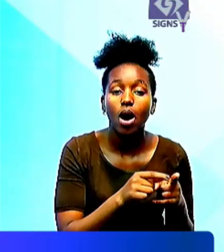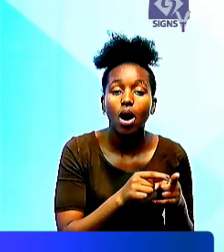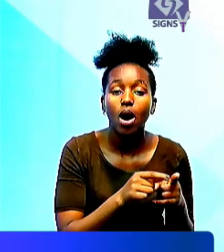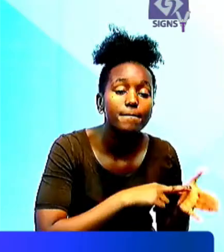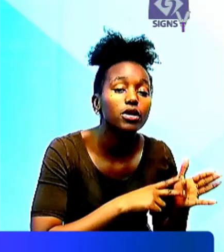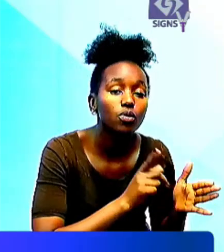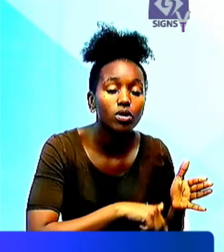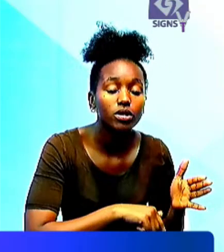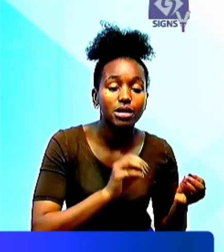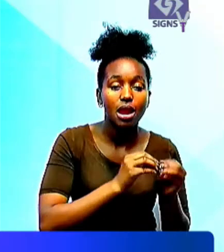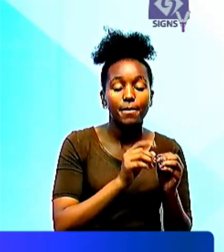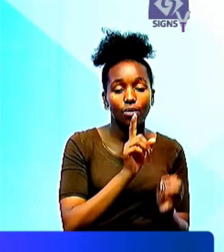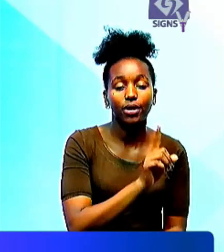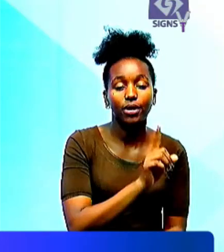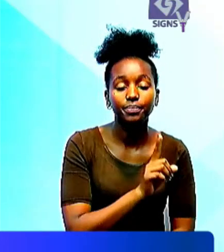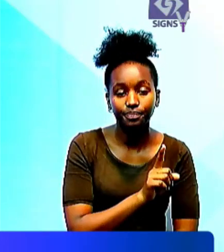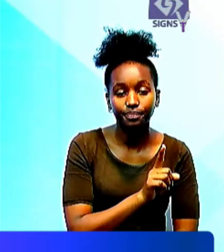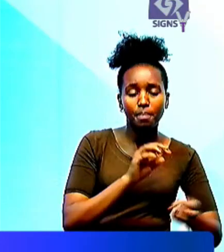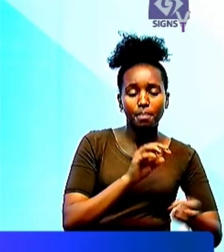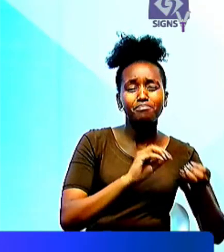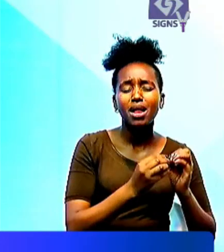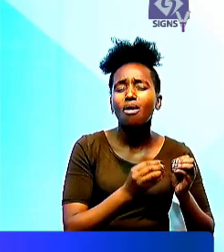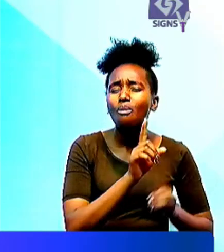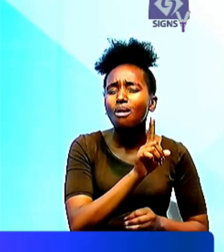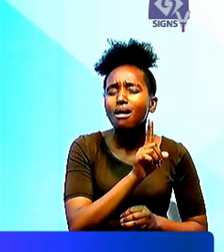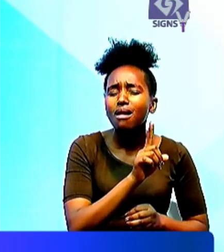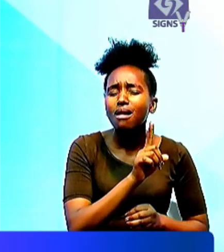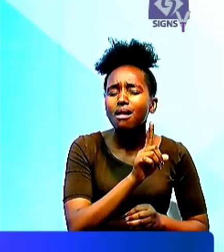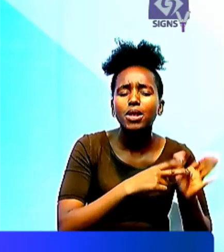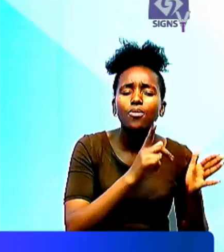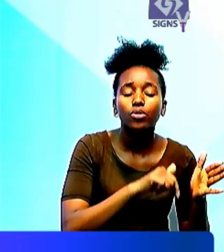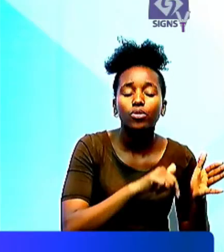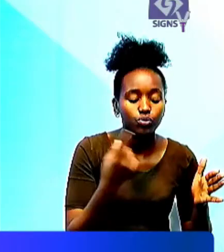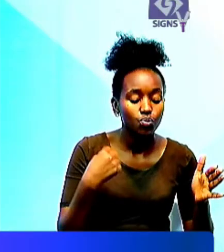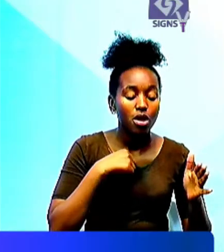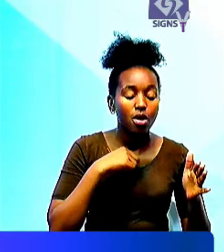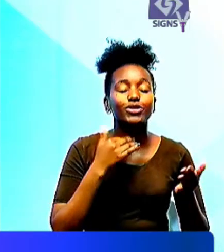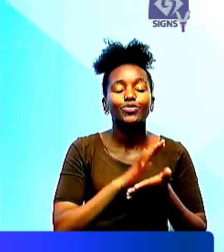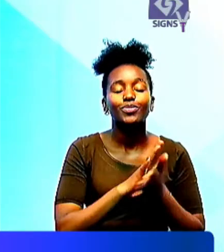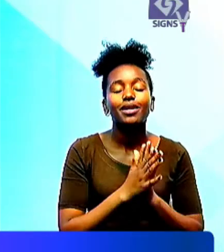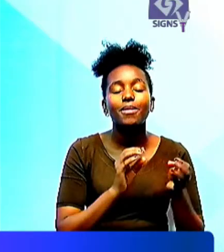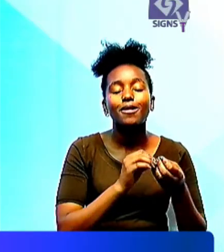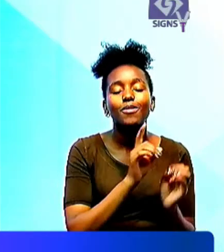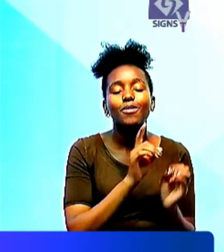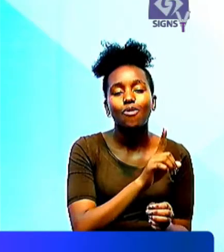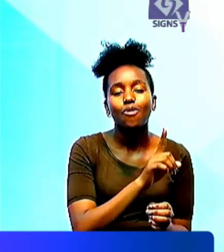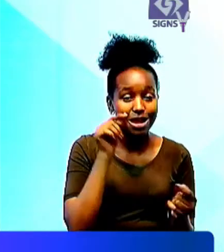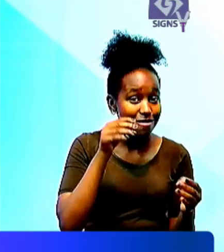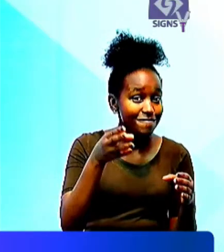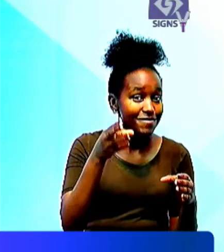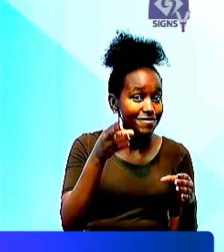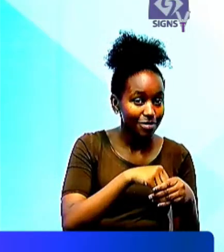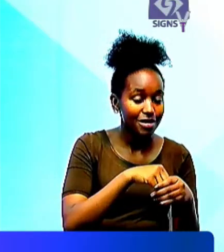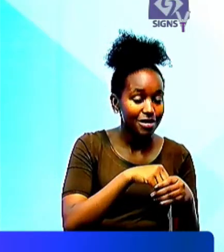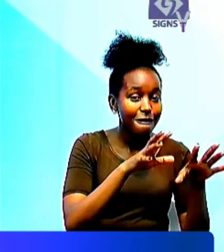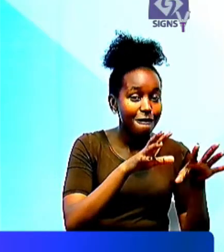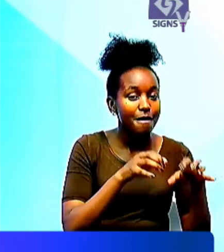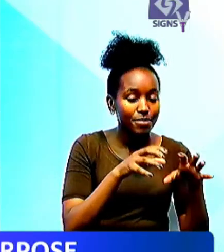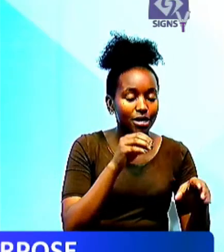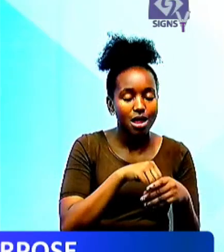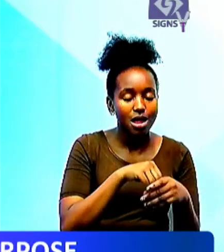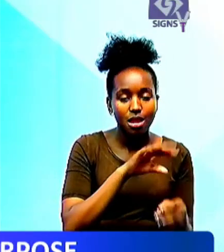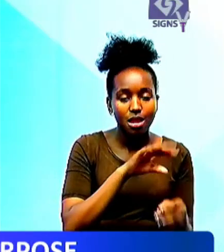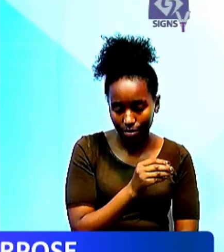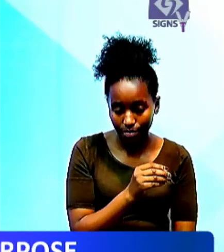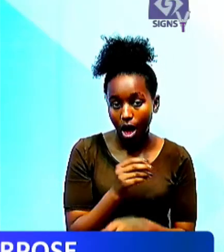And number one, and why? Because we look to our aspiration to become number one investment firm in Africa. So we invest in Africa. And